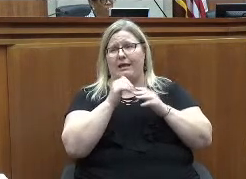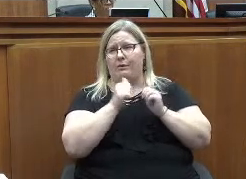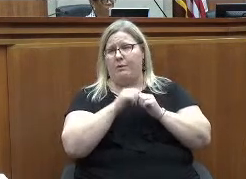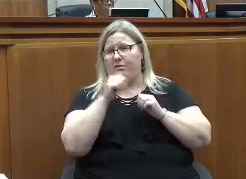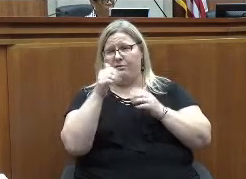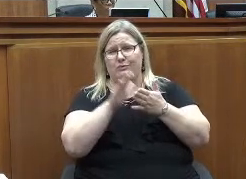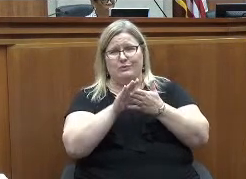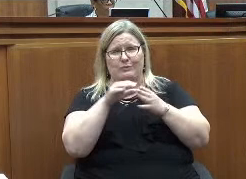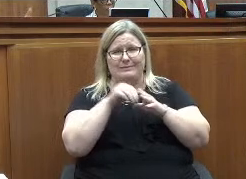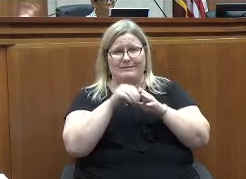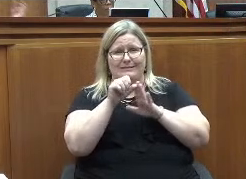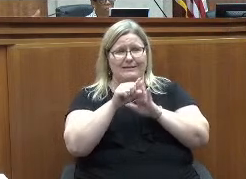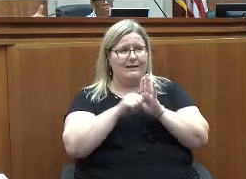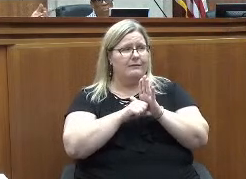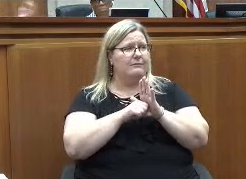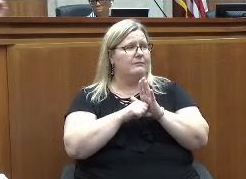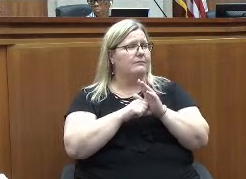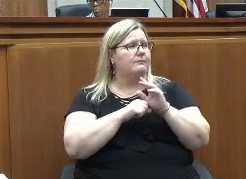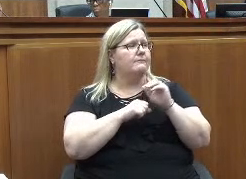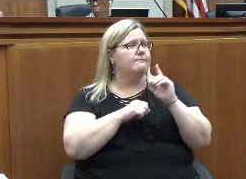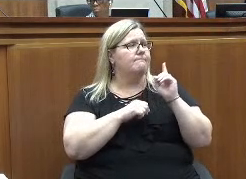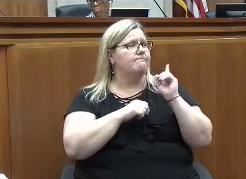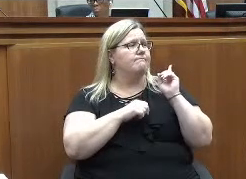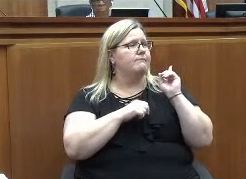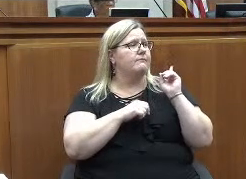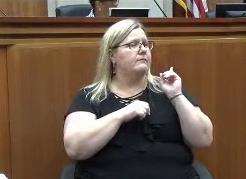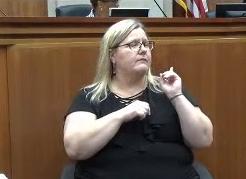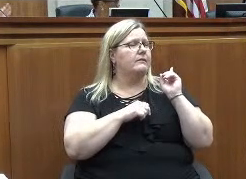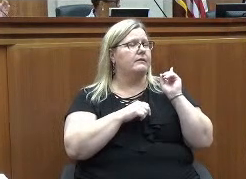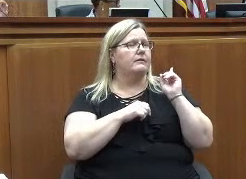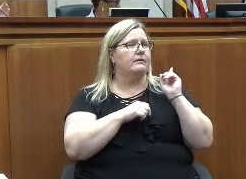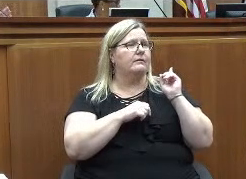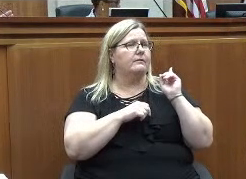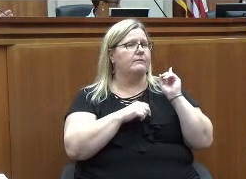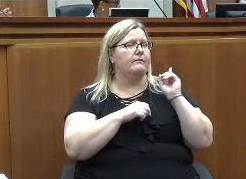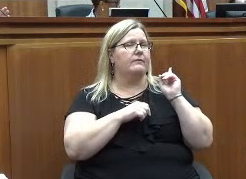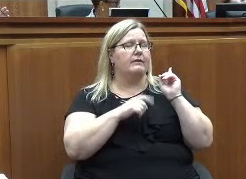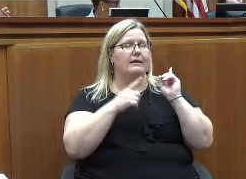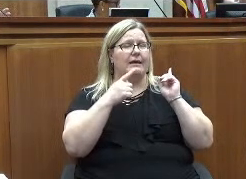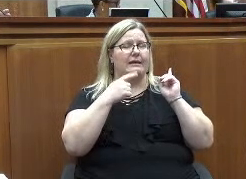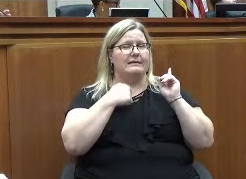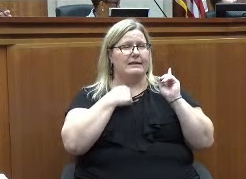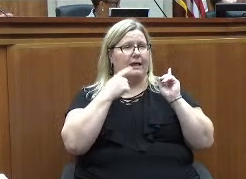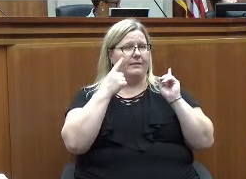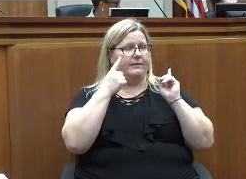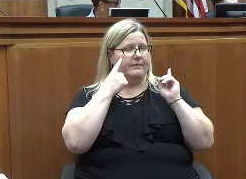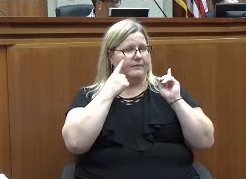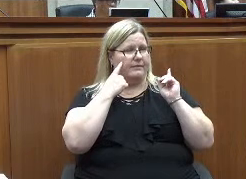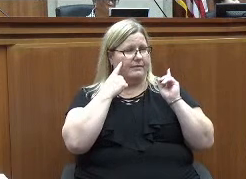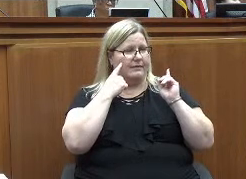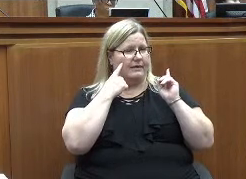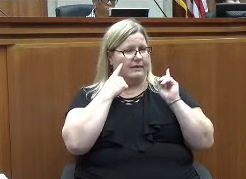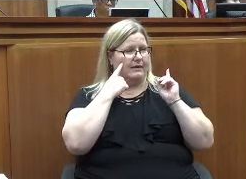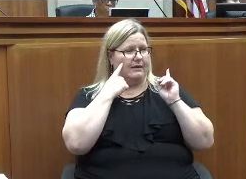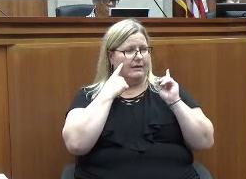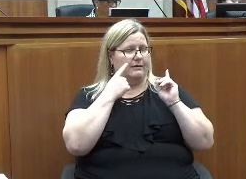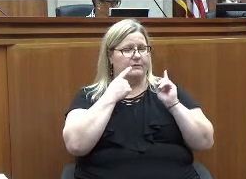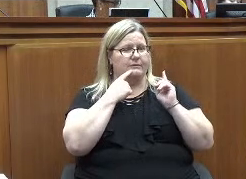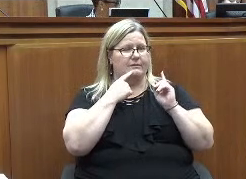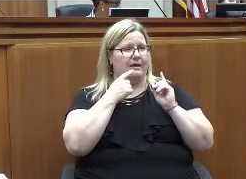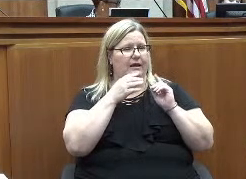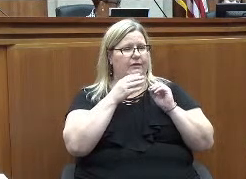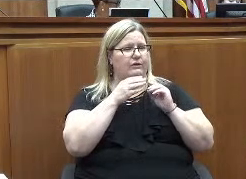the state. Well, I think what I heard from the table was that they took no exception to the first